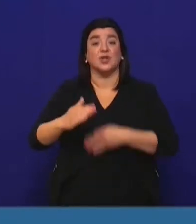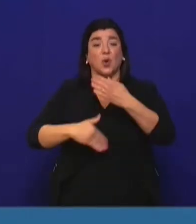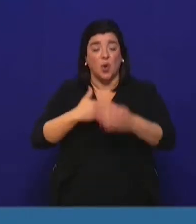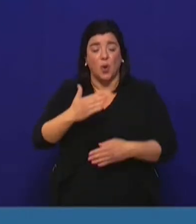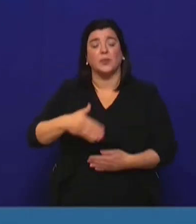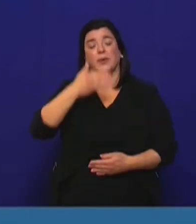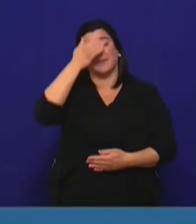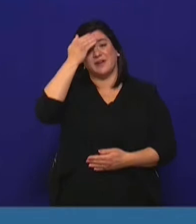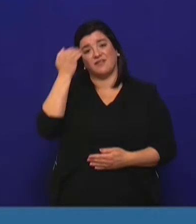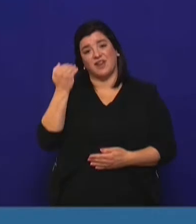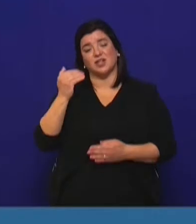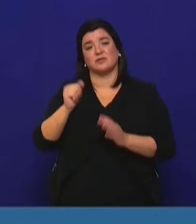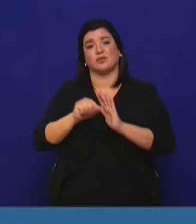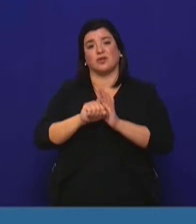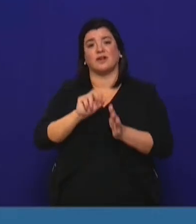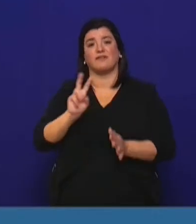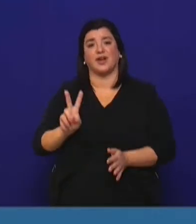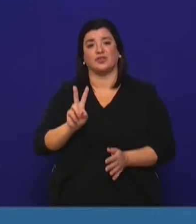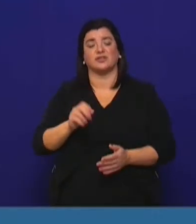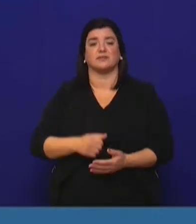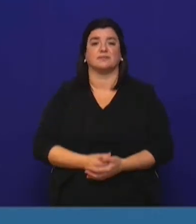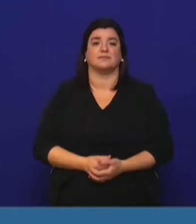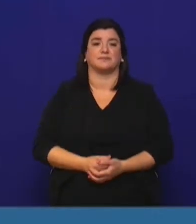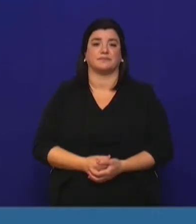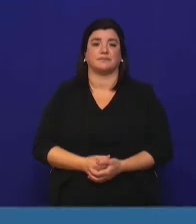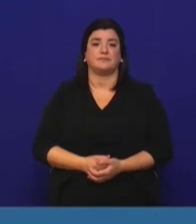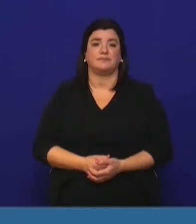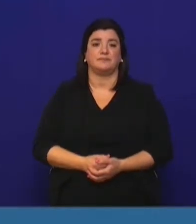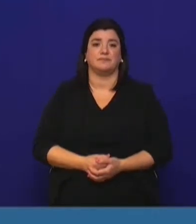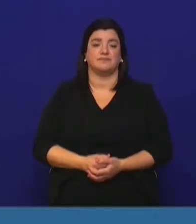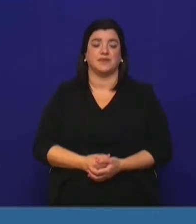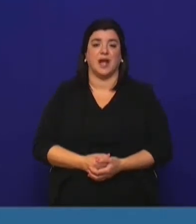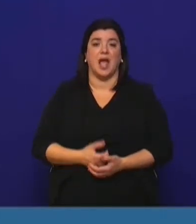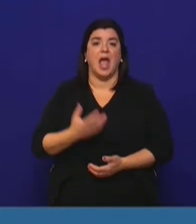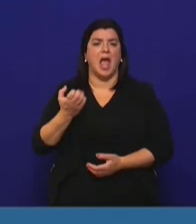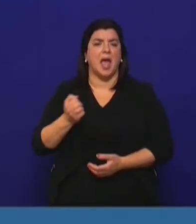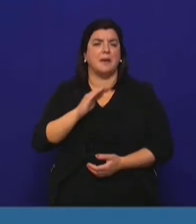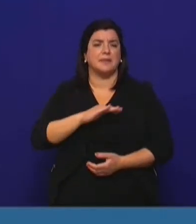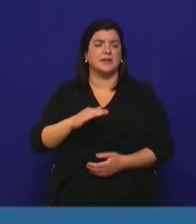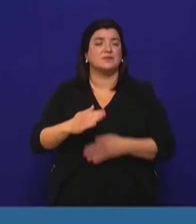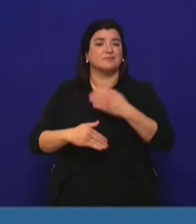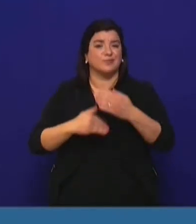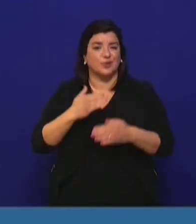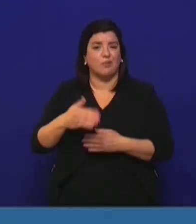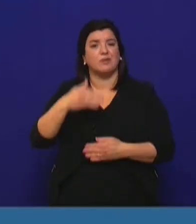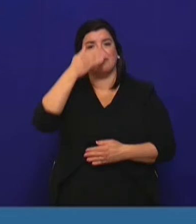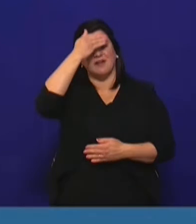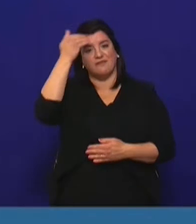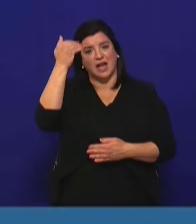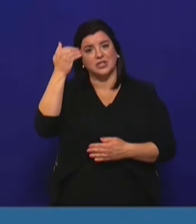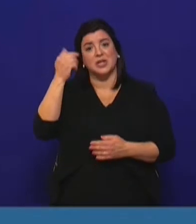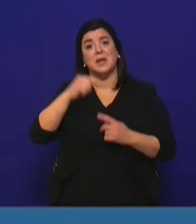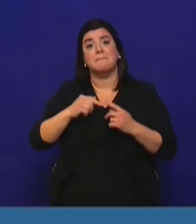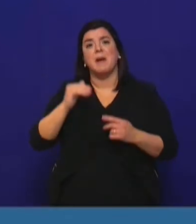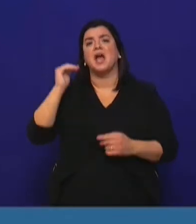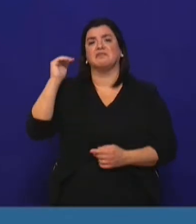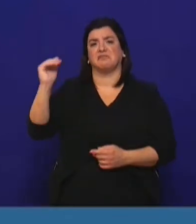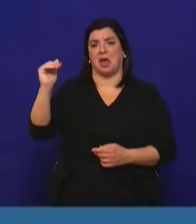Is-sitwazzjoni tagħna għandna l-maġġor parti tal-każijiet attivi li qegħdin jiġu rikoverati fid-dar tagħhom, però